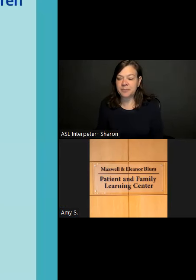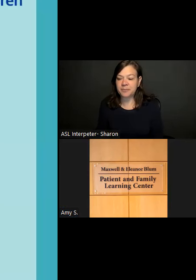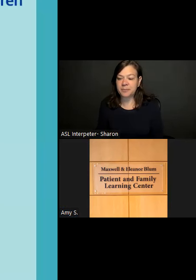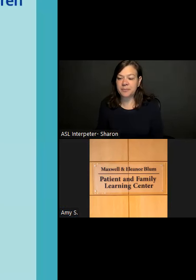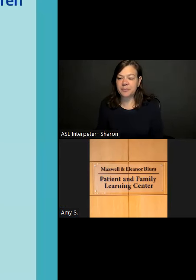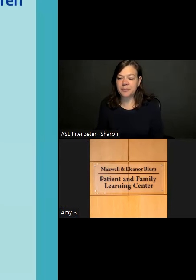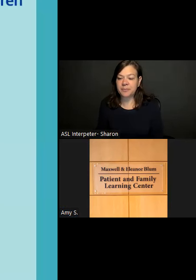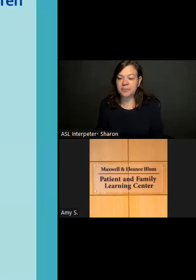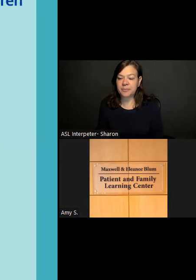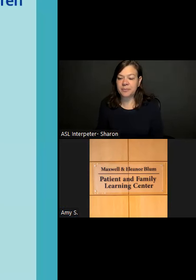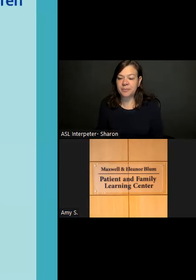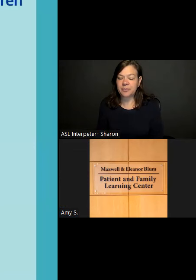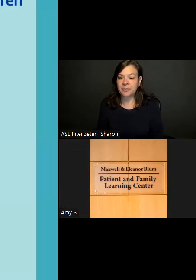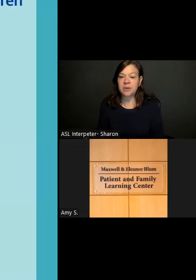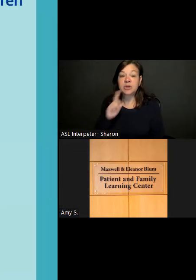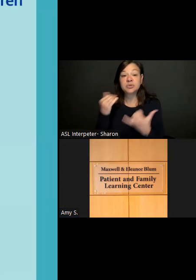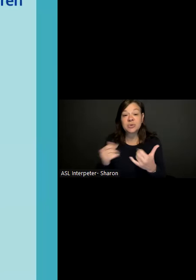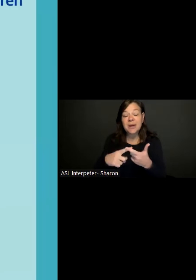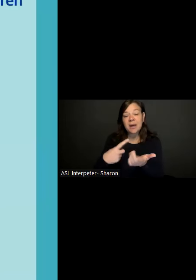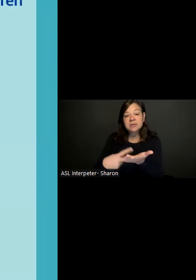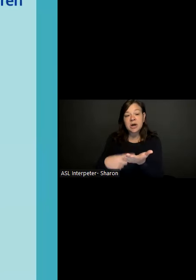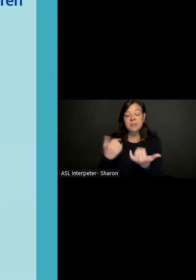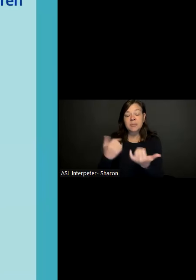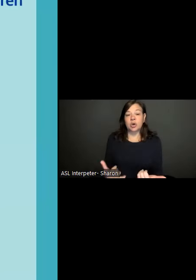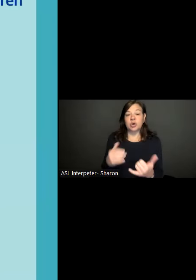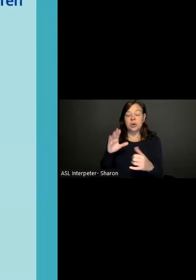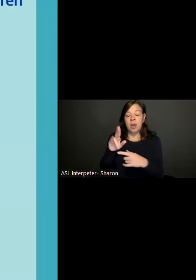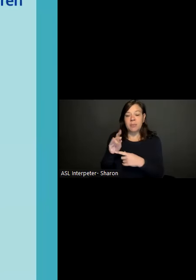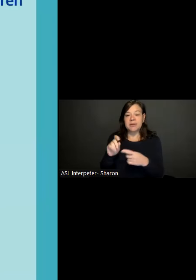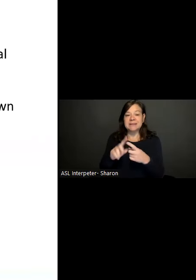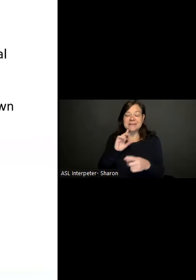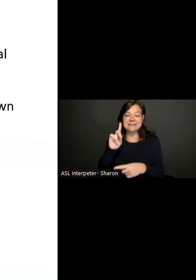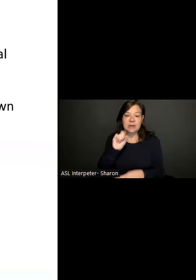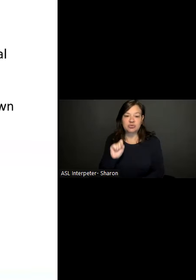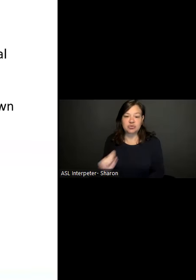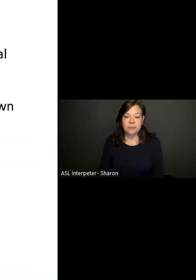So today I'll be talking about current updates in Down syndrome.